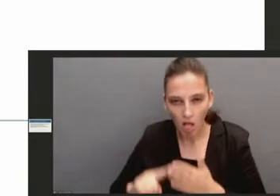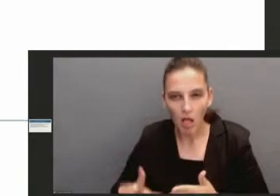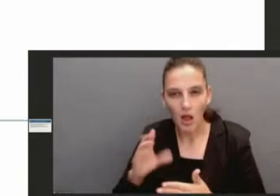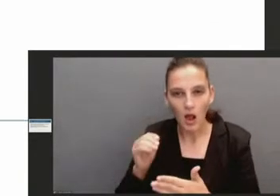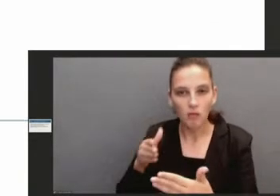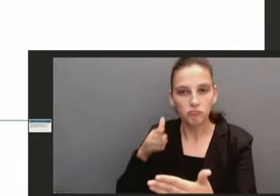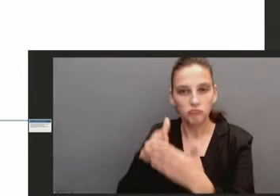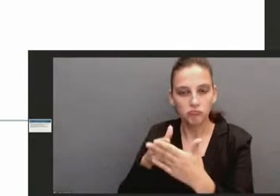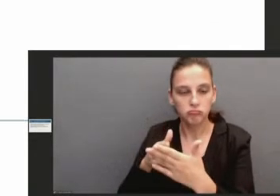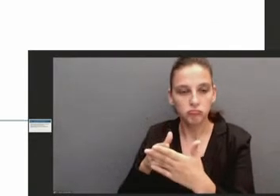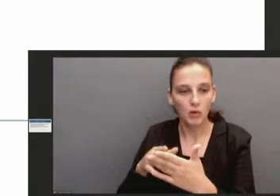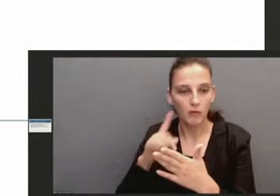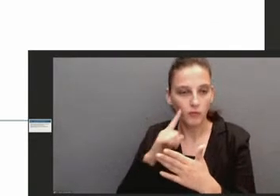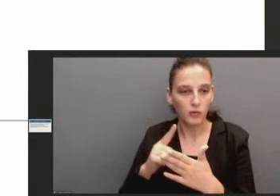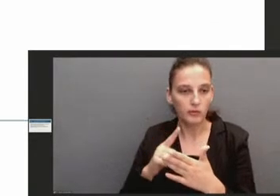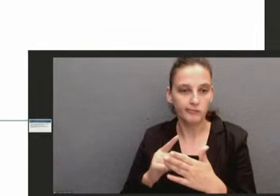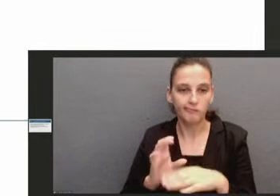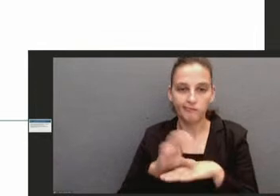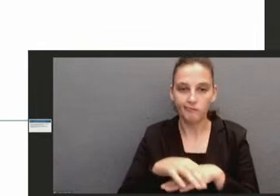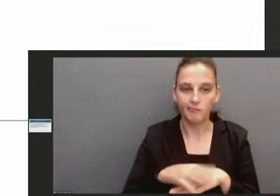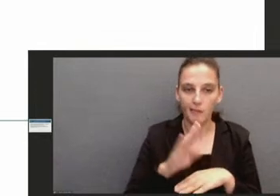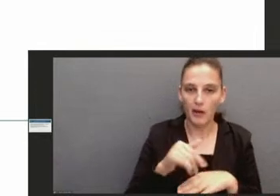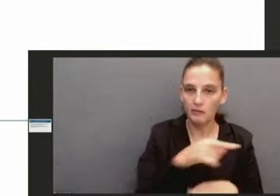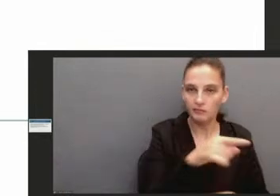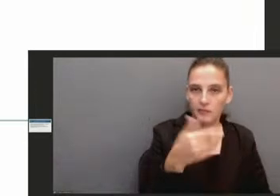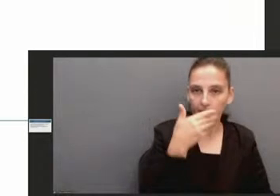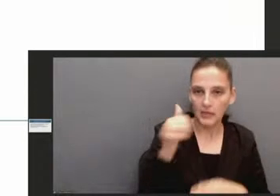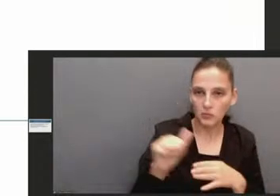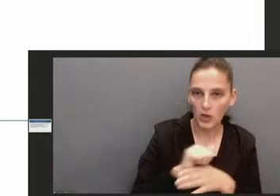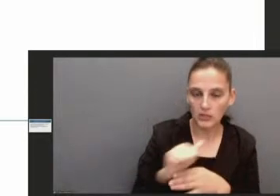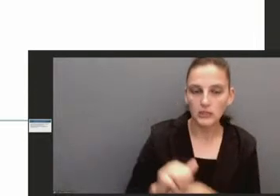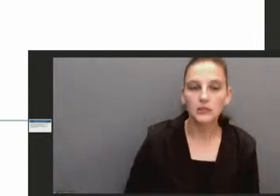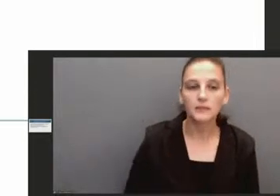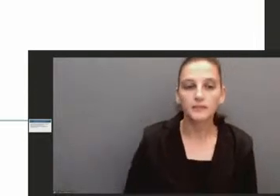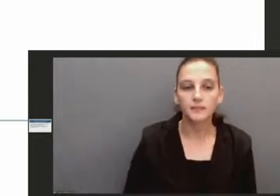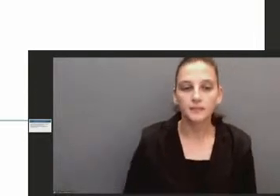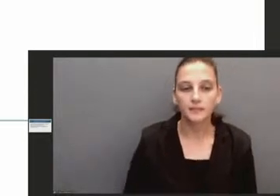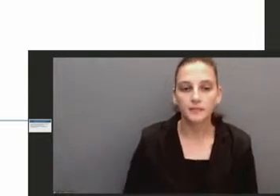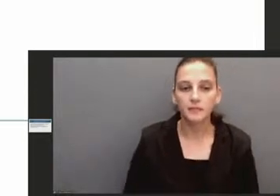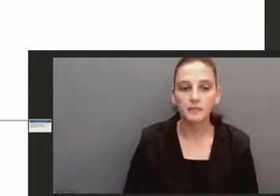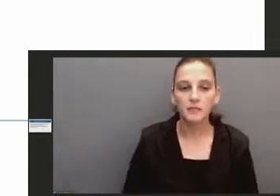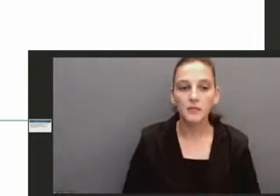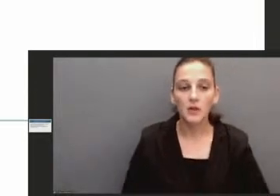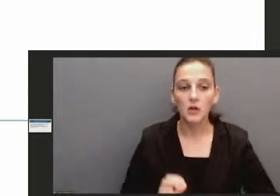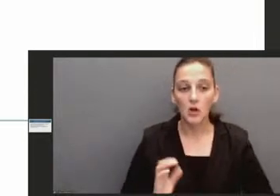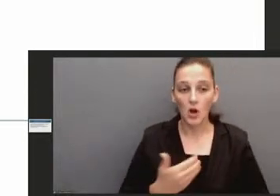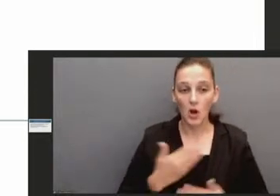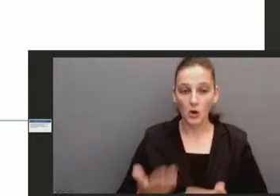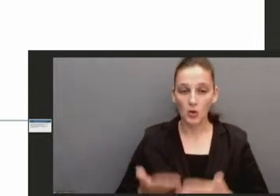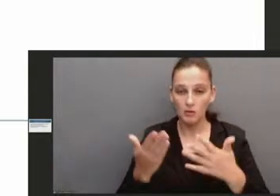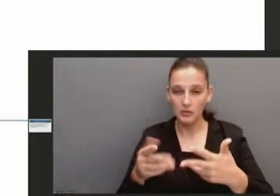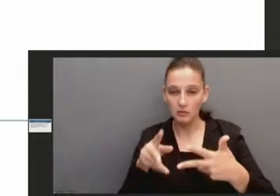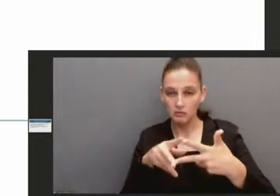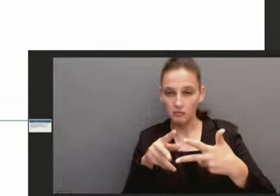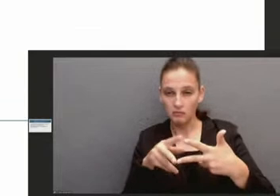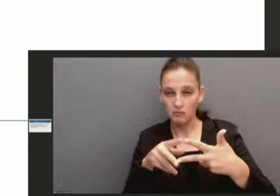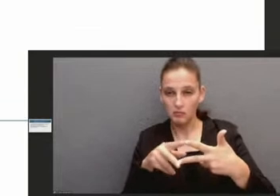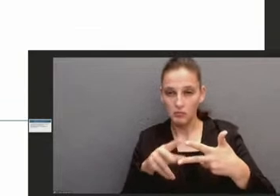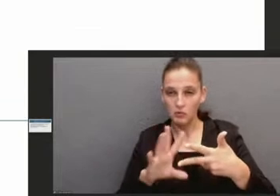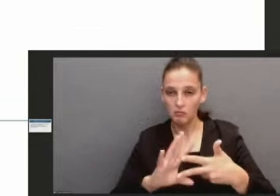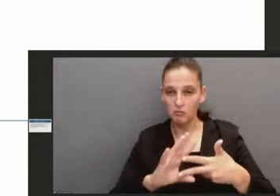these best practices. So the interrelatedness recommendation of the second and the third is